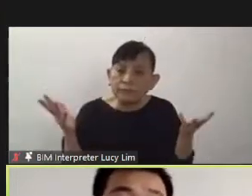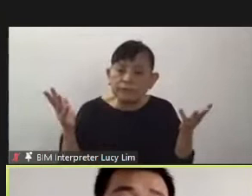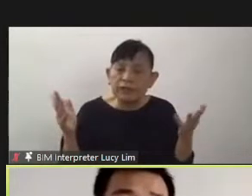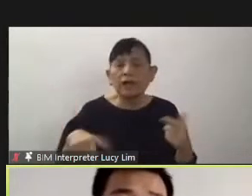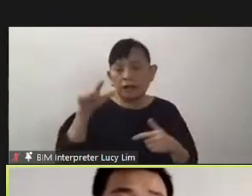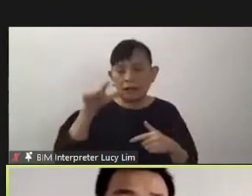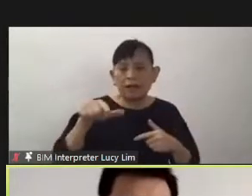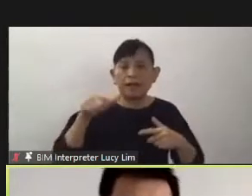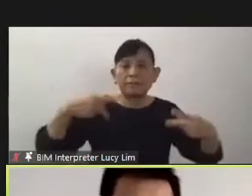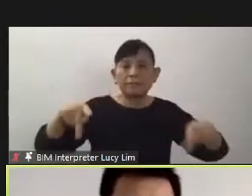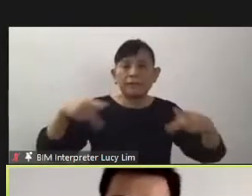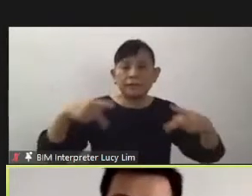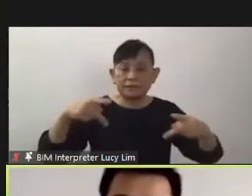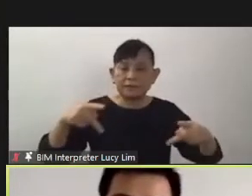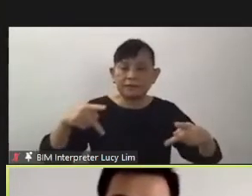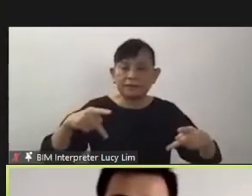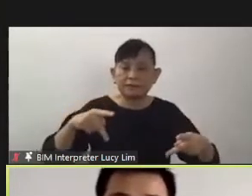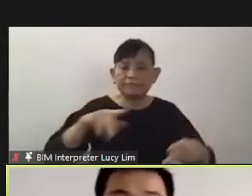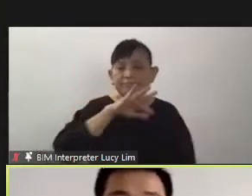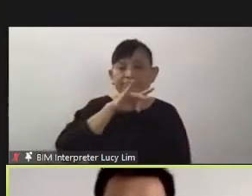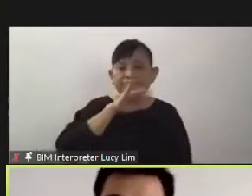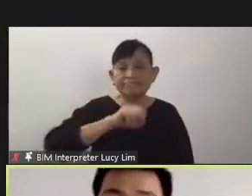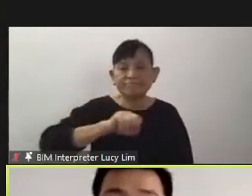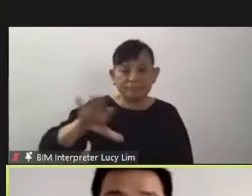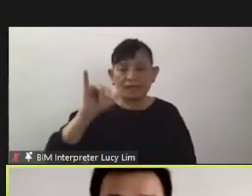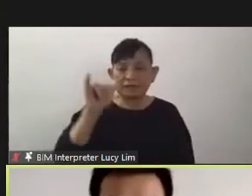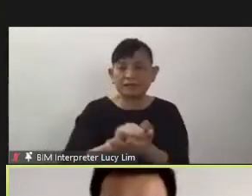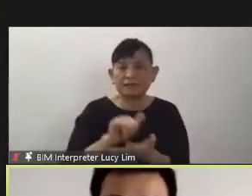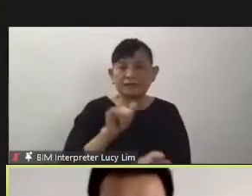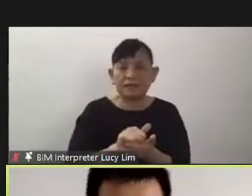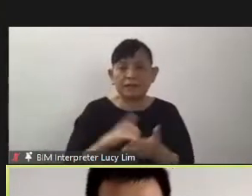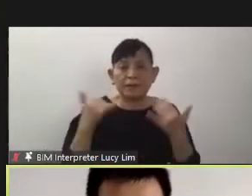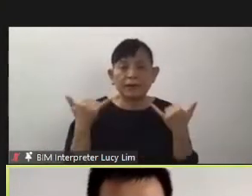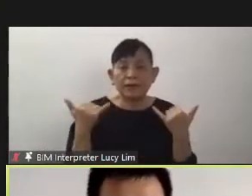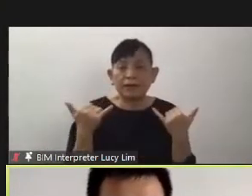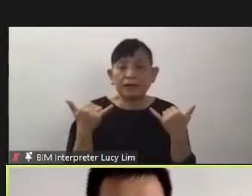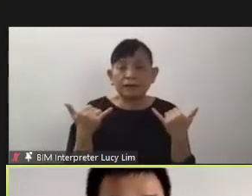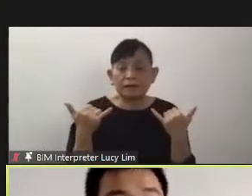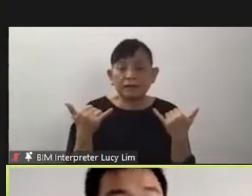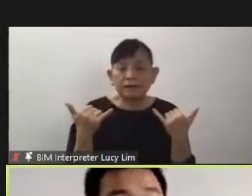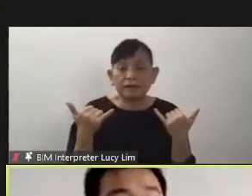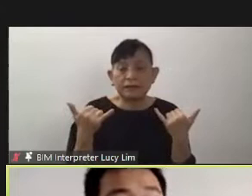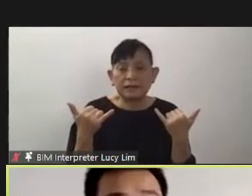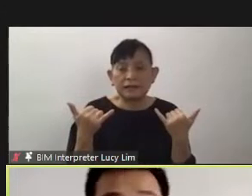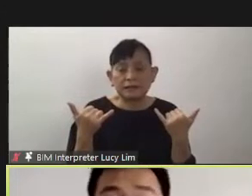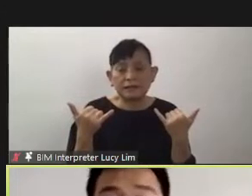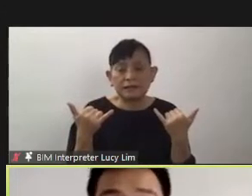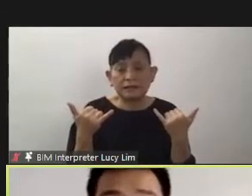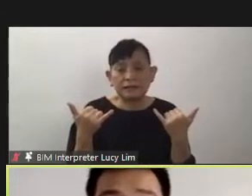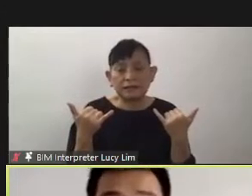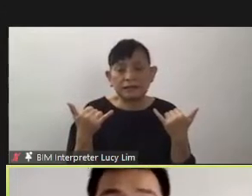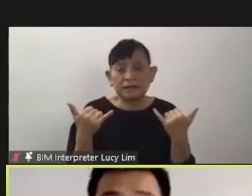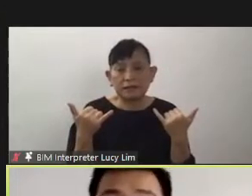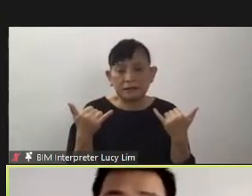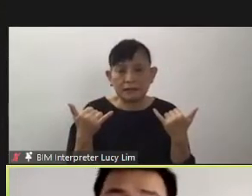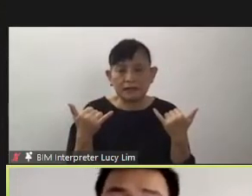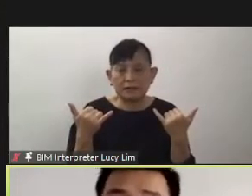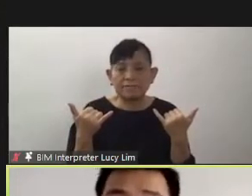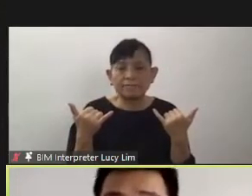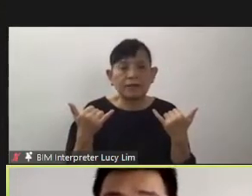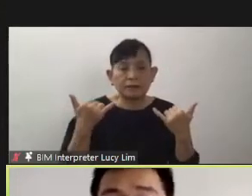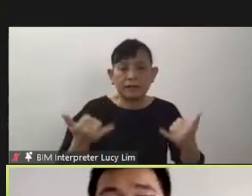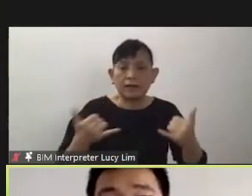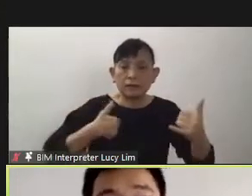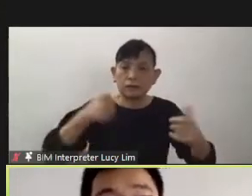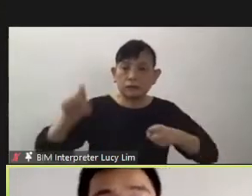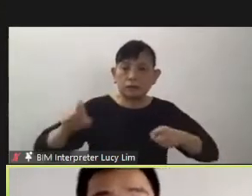is a byproduct of all this fossil fuel. And now people are, we are having the throwaway culture. So now we need